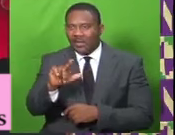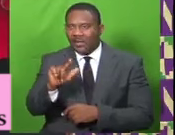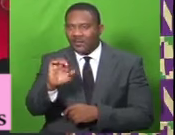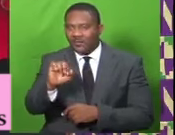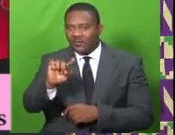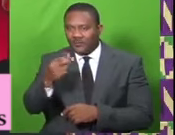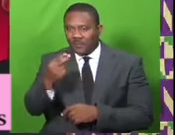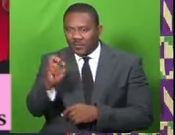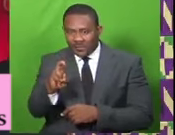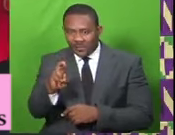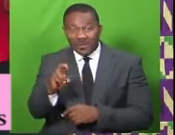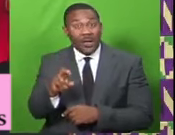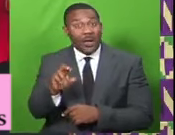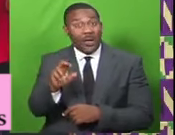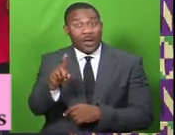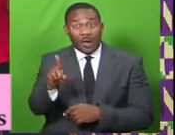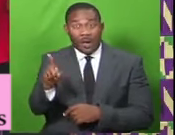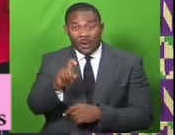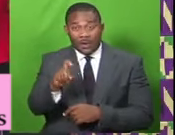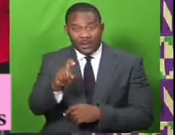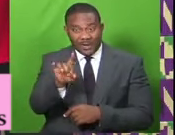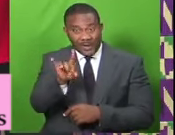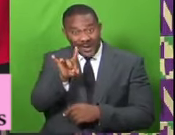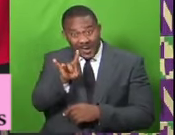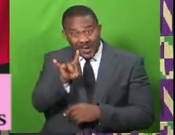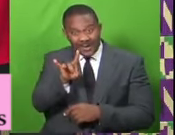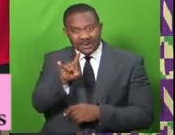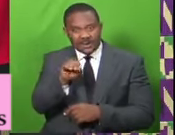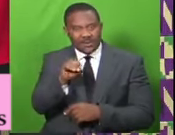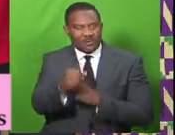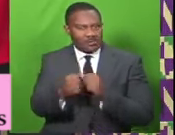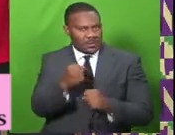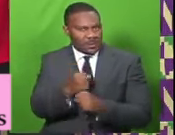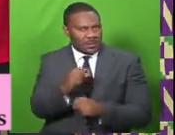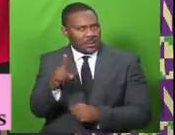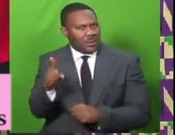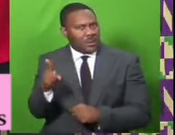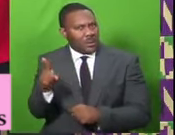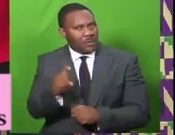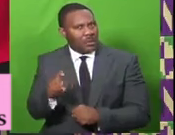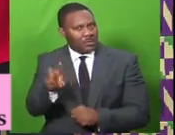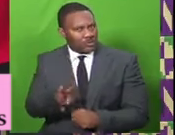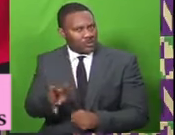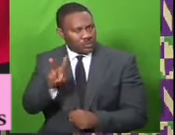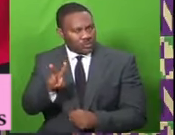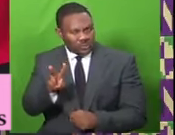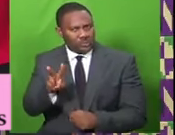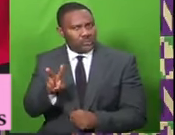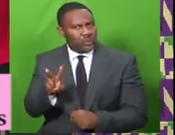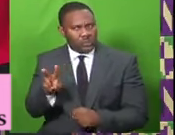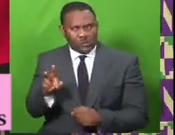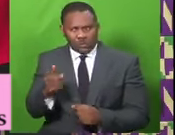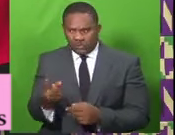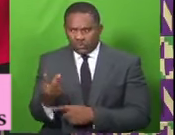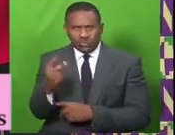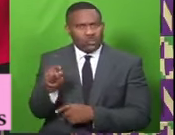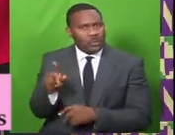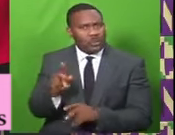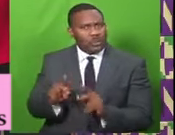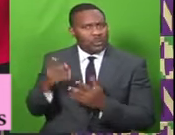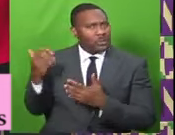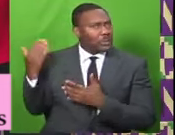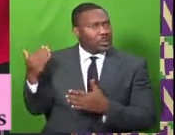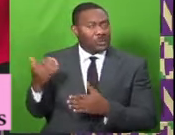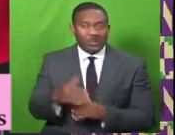Uncle Red, 108 years and 102 years respectively, two of the only three living survivors of the